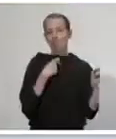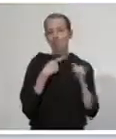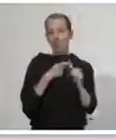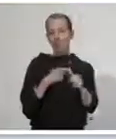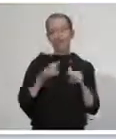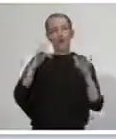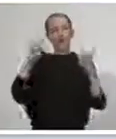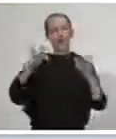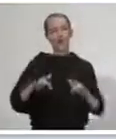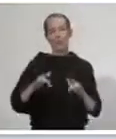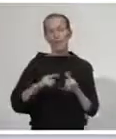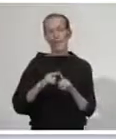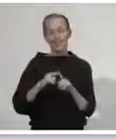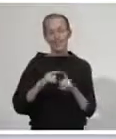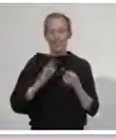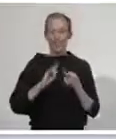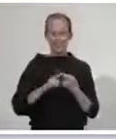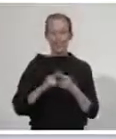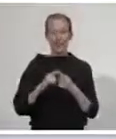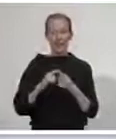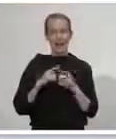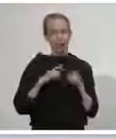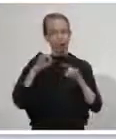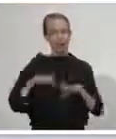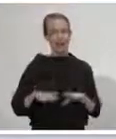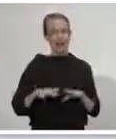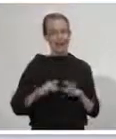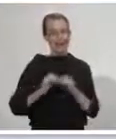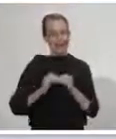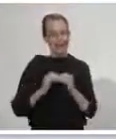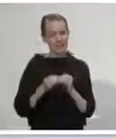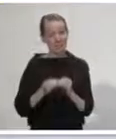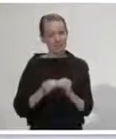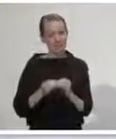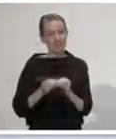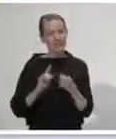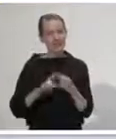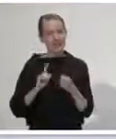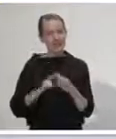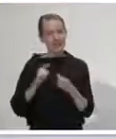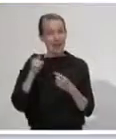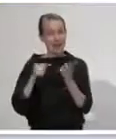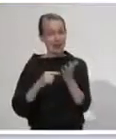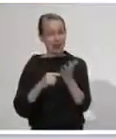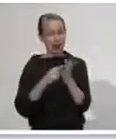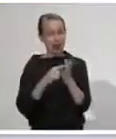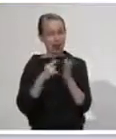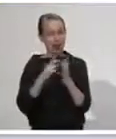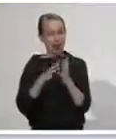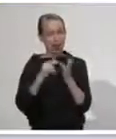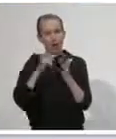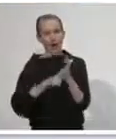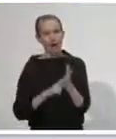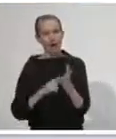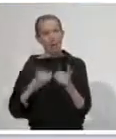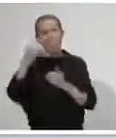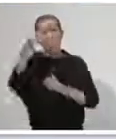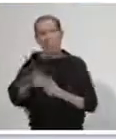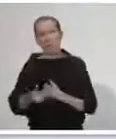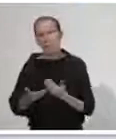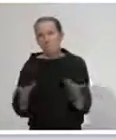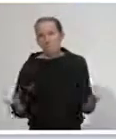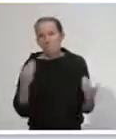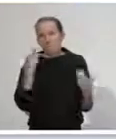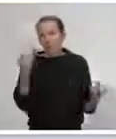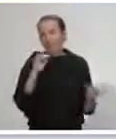the achievements that we've had to date. When it comes to wider matters relating to the WHO, I absolutely maintain that